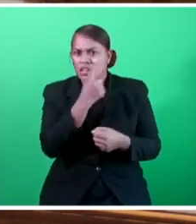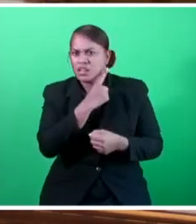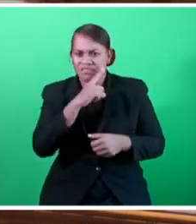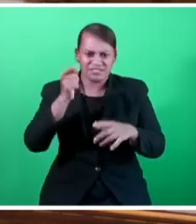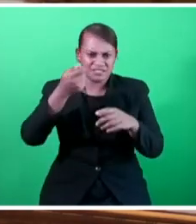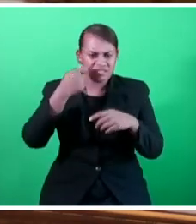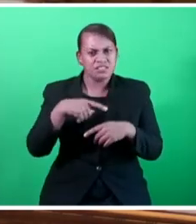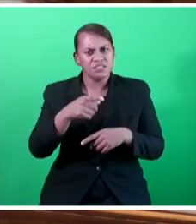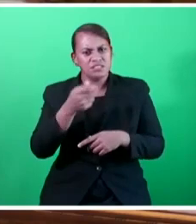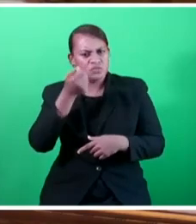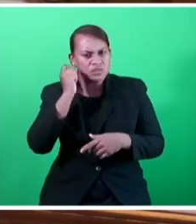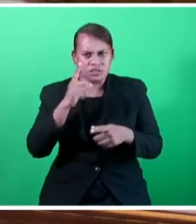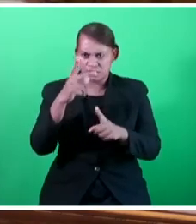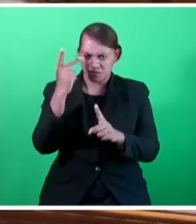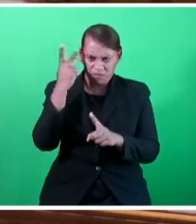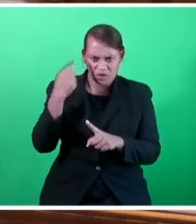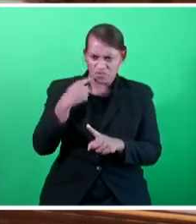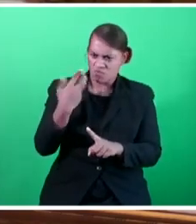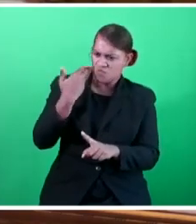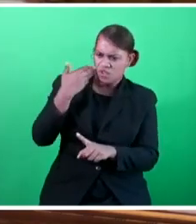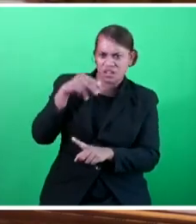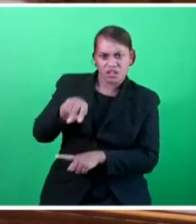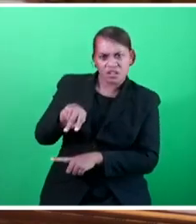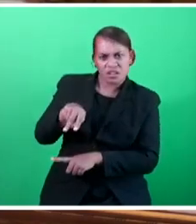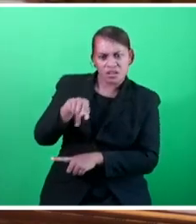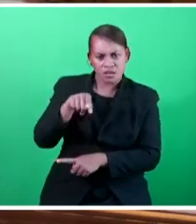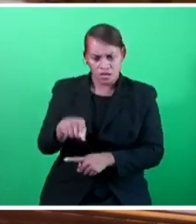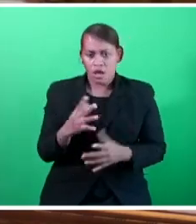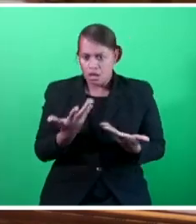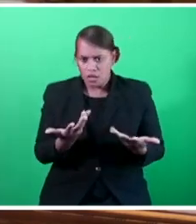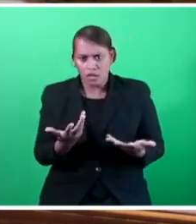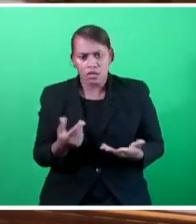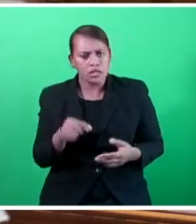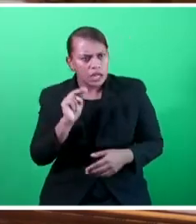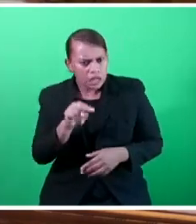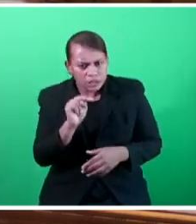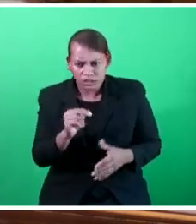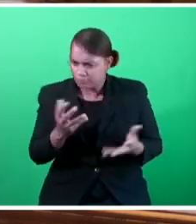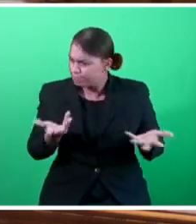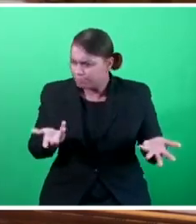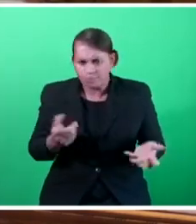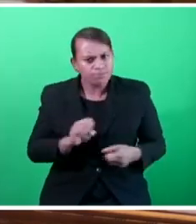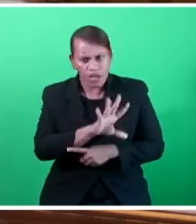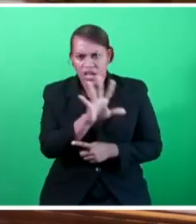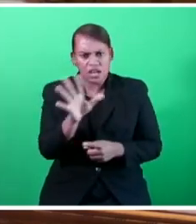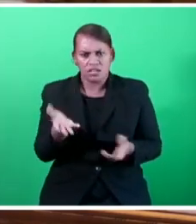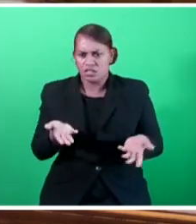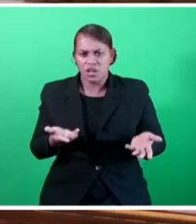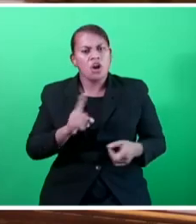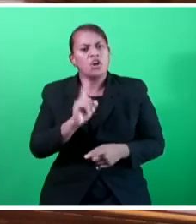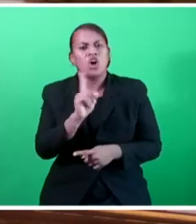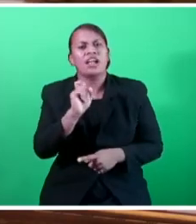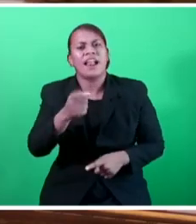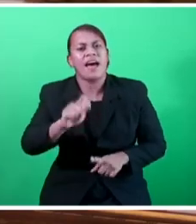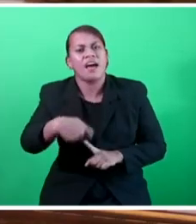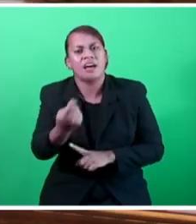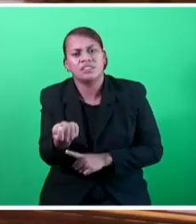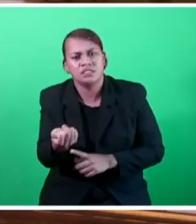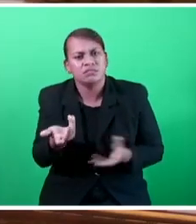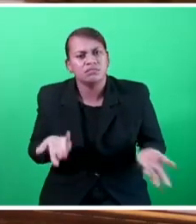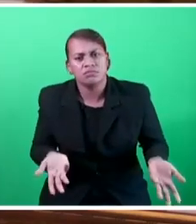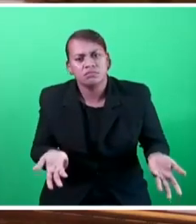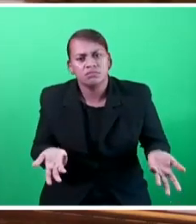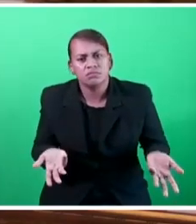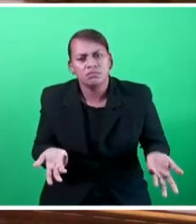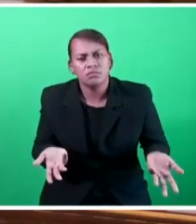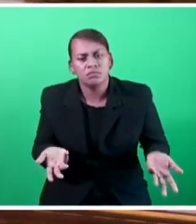a rise in subscriptions to virtual private networks. So what's next, Honourable Tambuya? With so many loopholes to avoiding a ban,